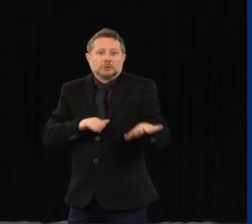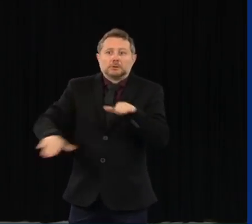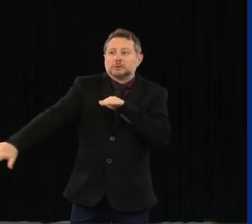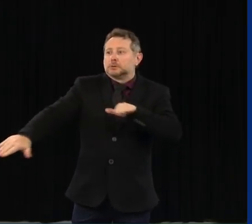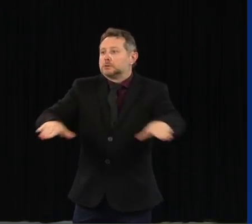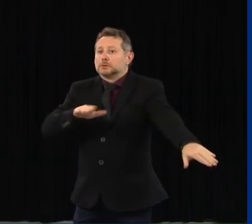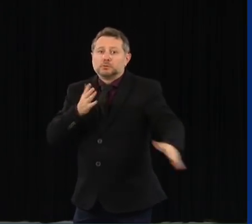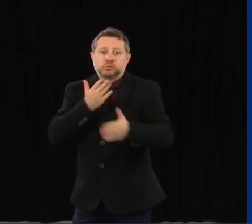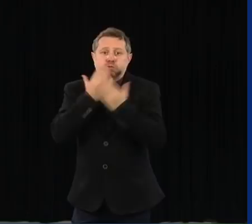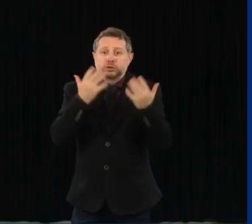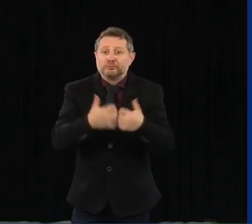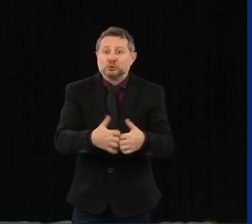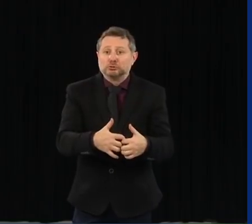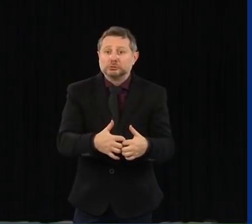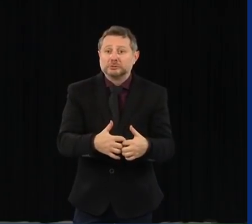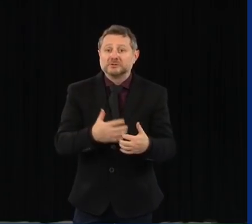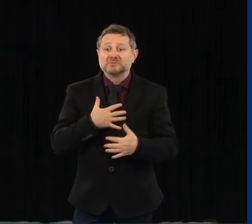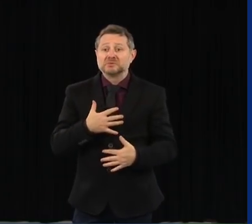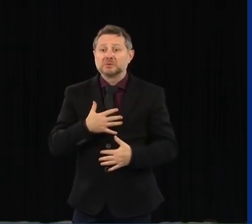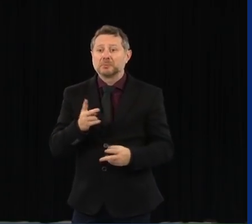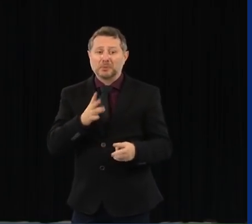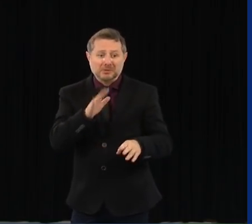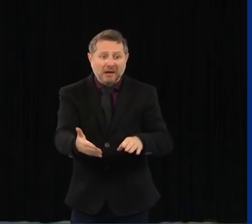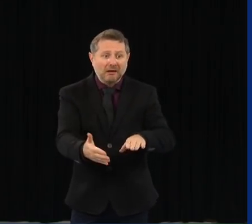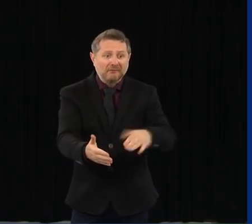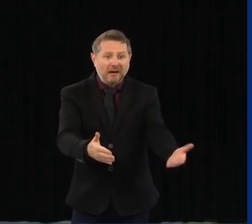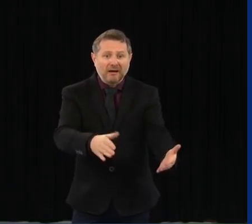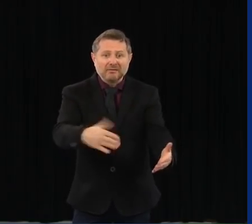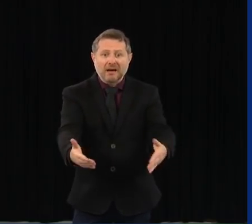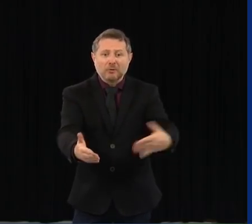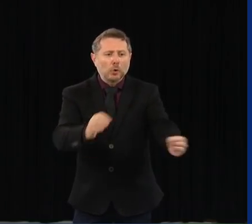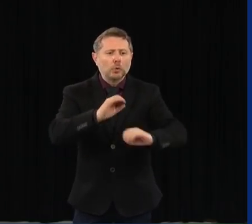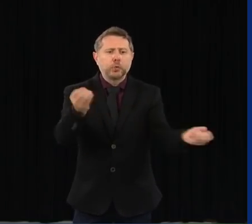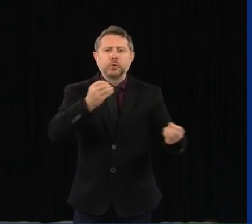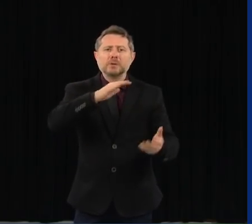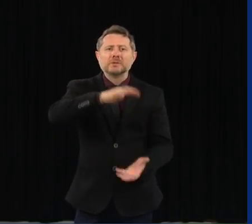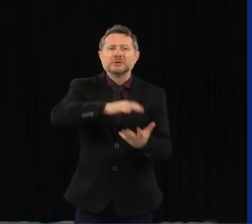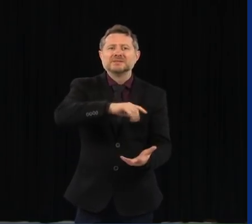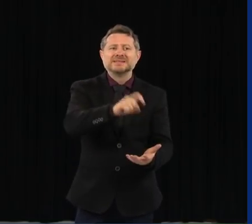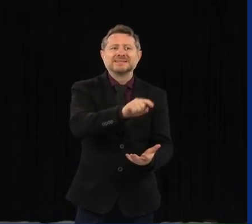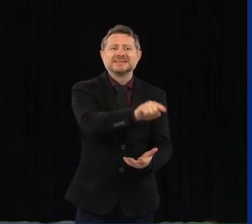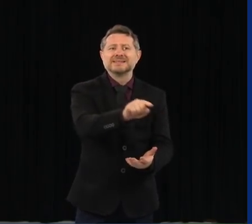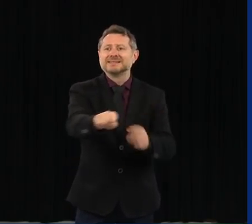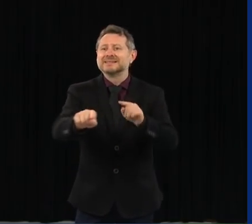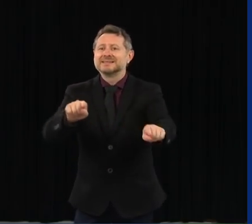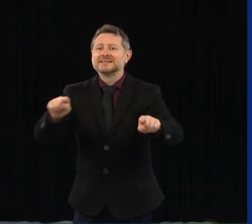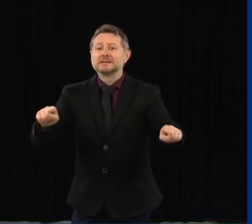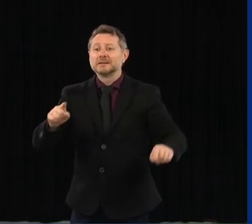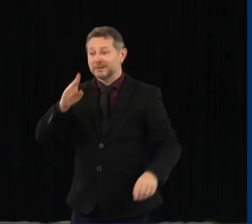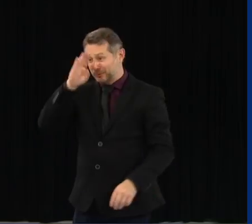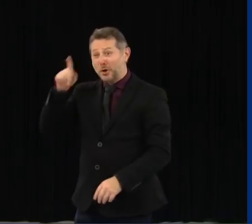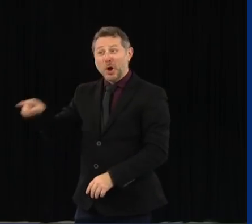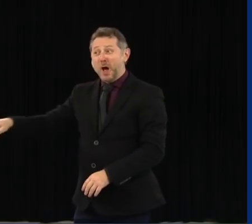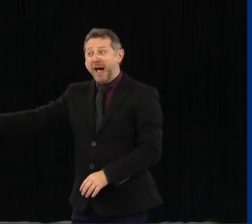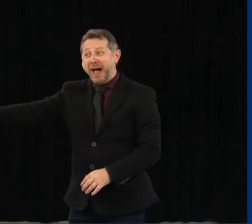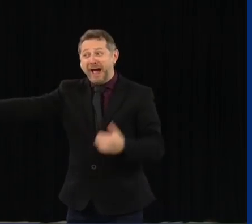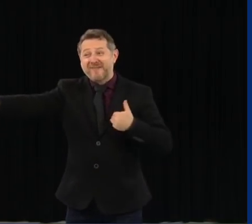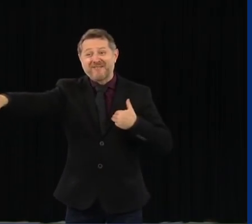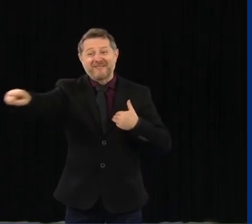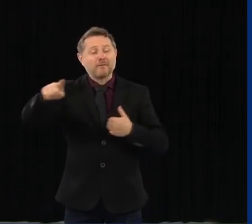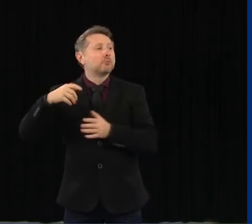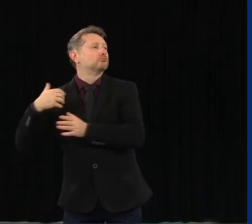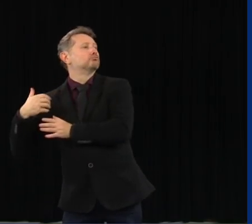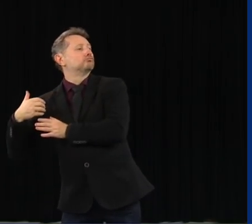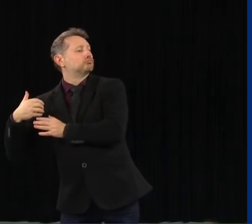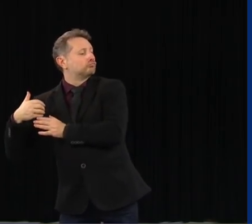and we could have people dying because there are no ventilators, but there are hospitals in other parts of the state